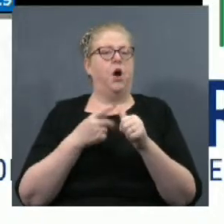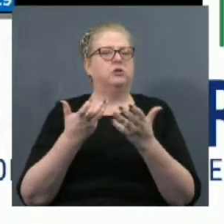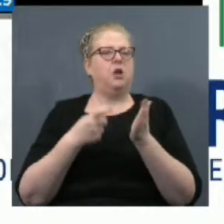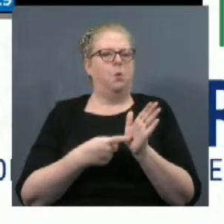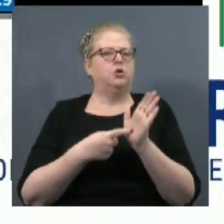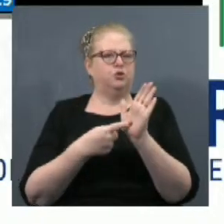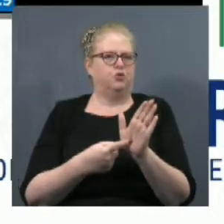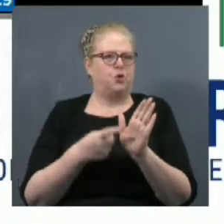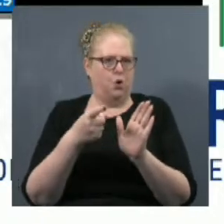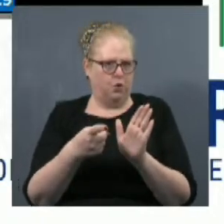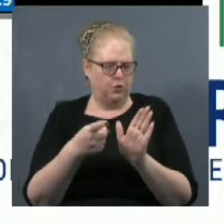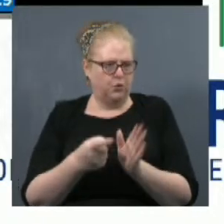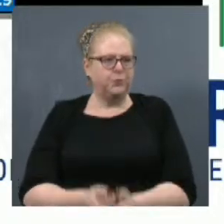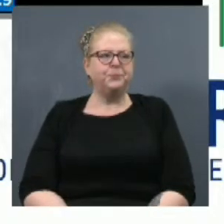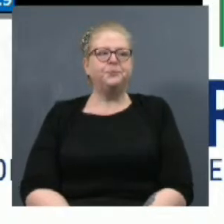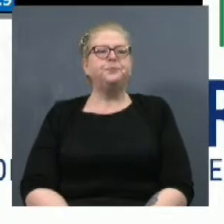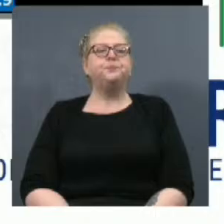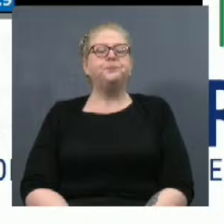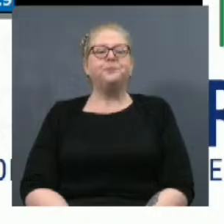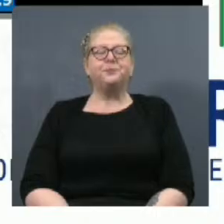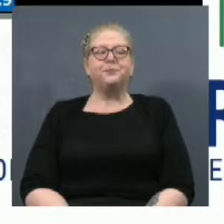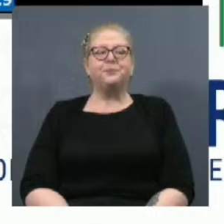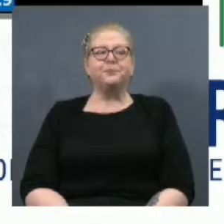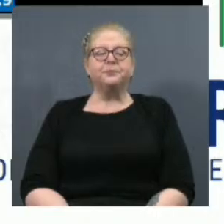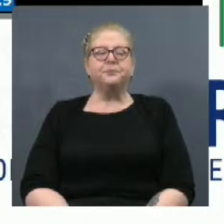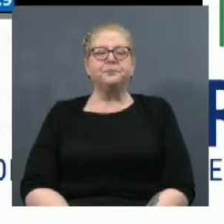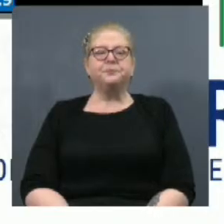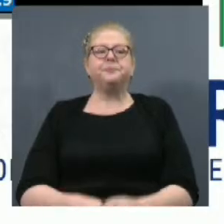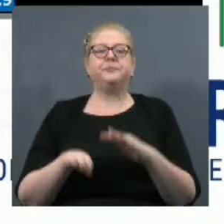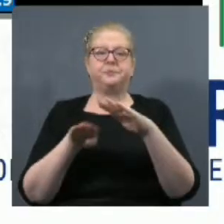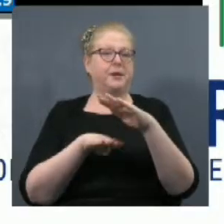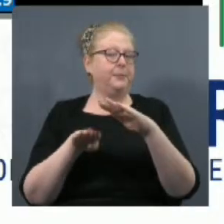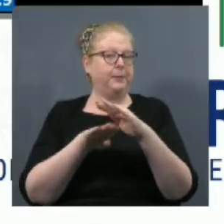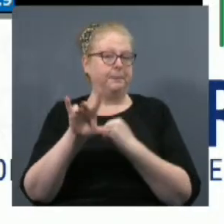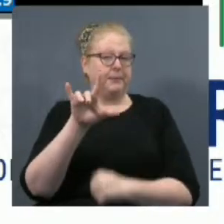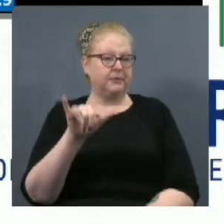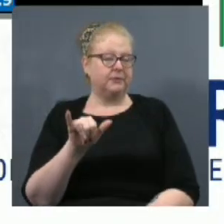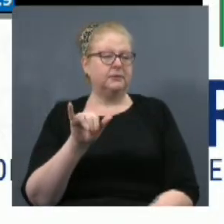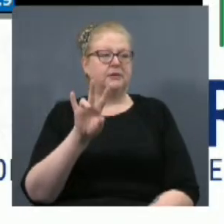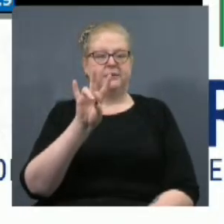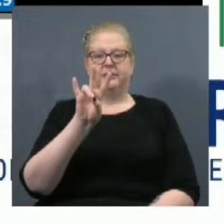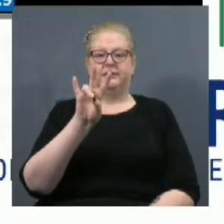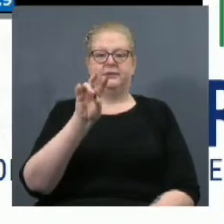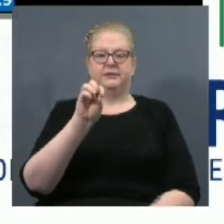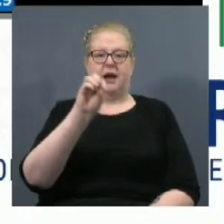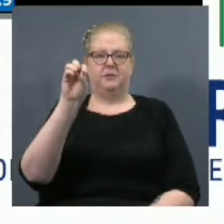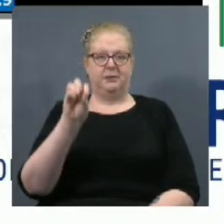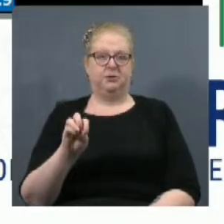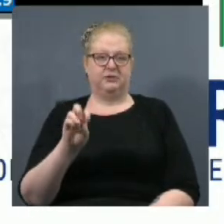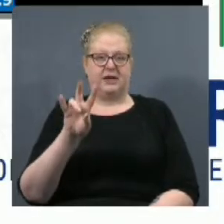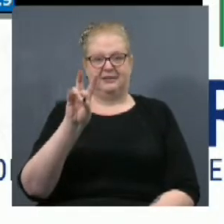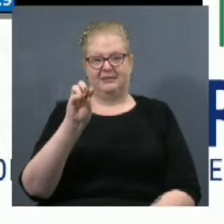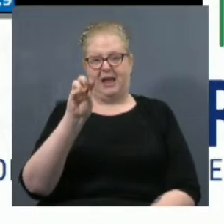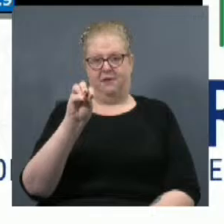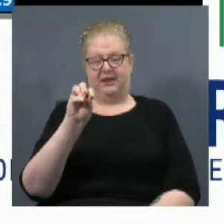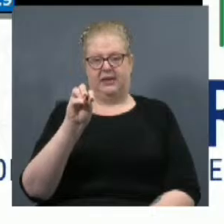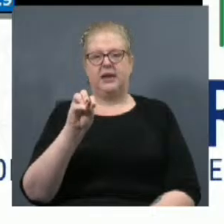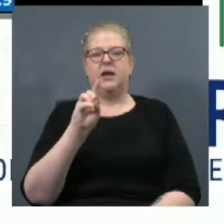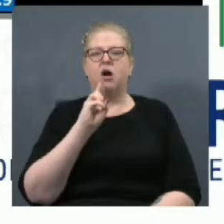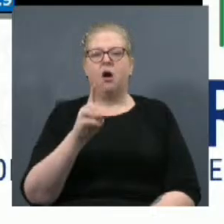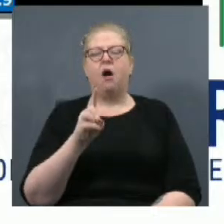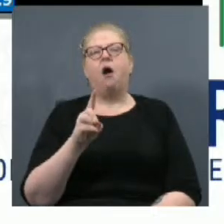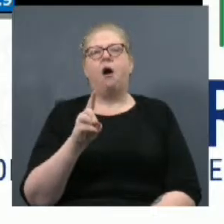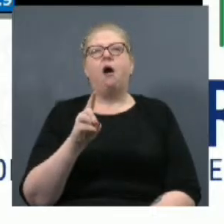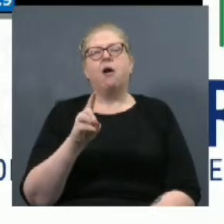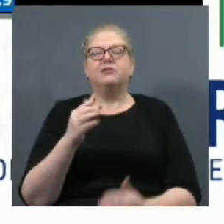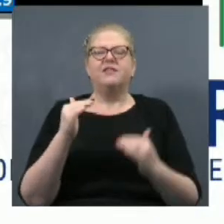this. So basically, approximately 70% of our streets are either in